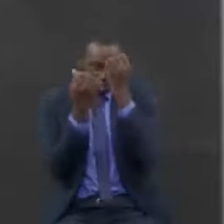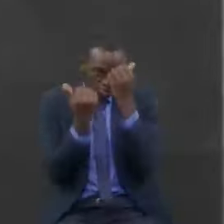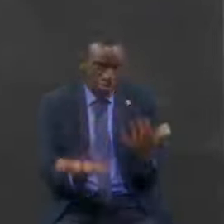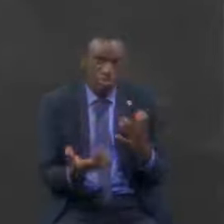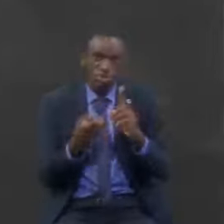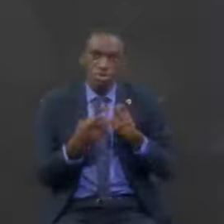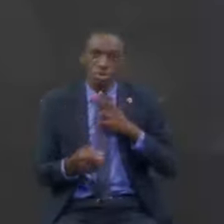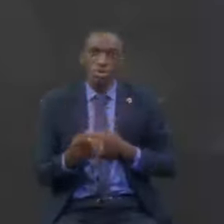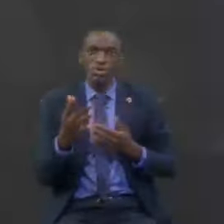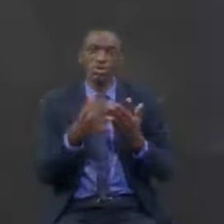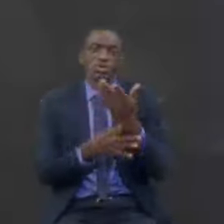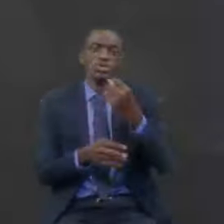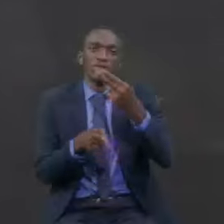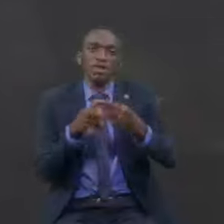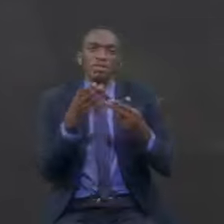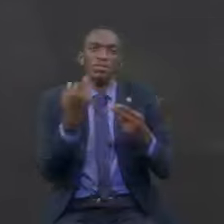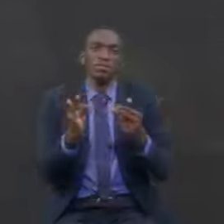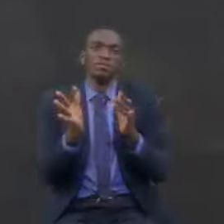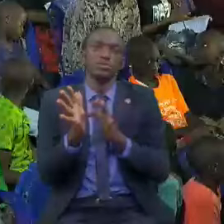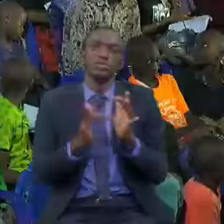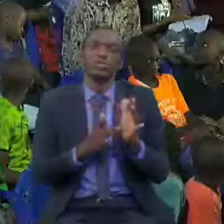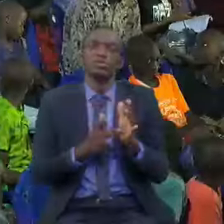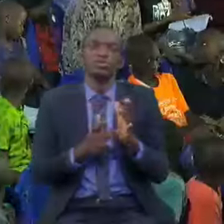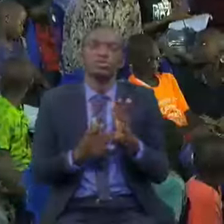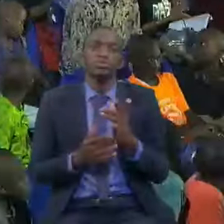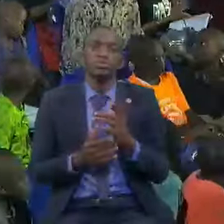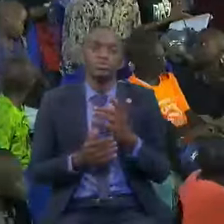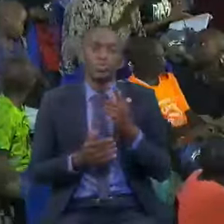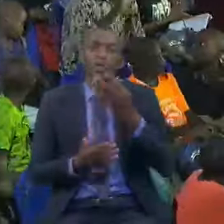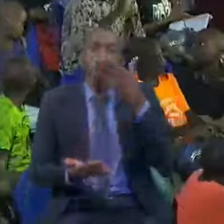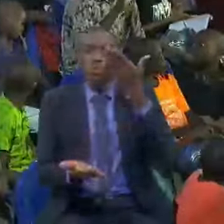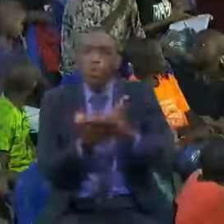Jesus. A good alpha location, amen.